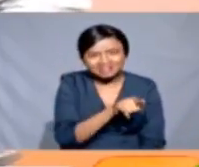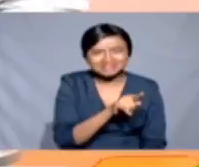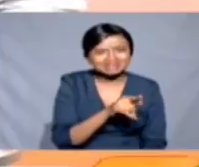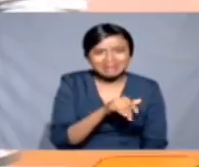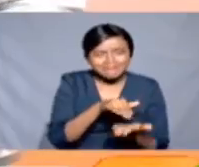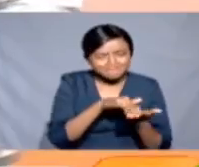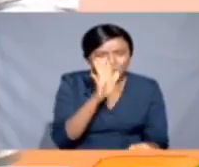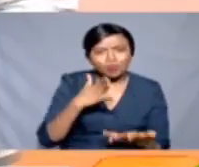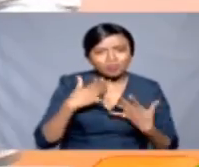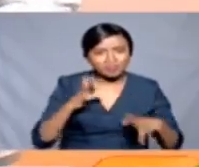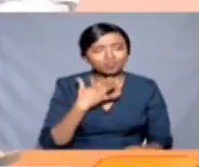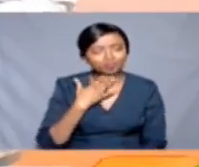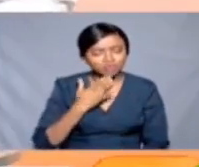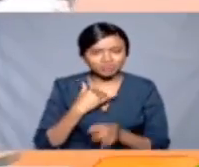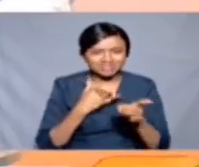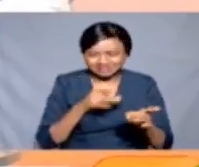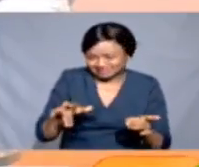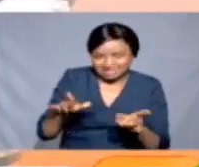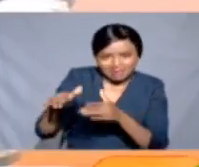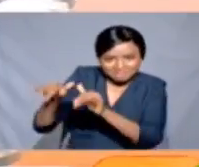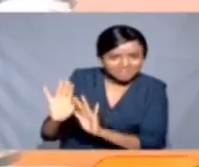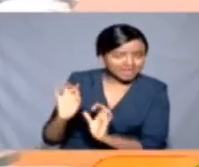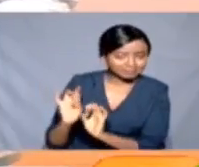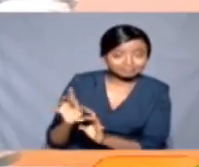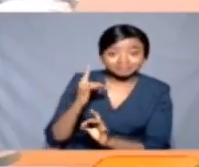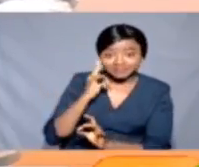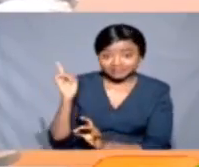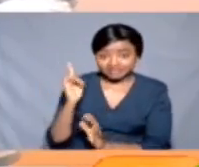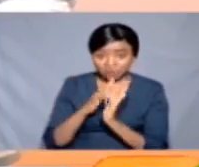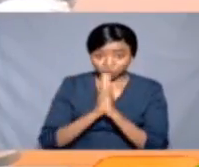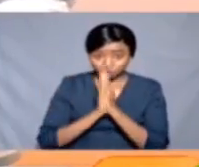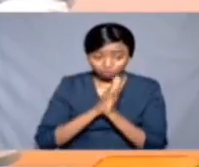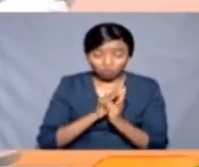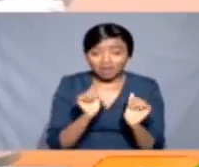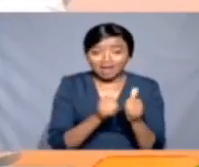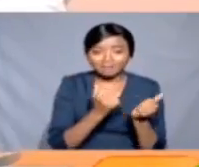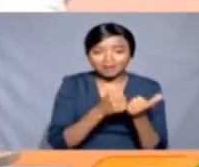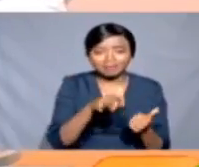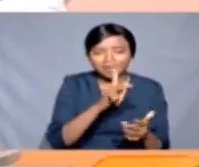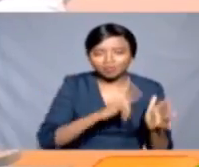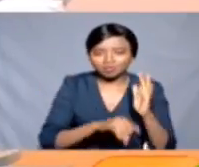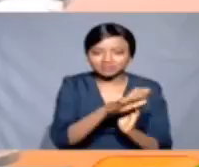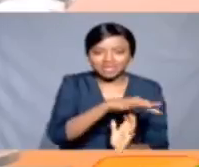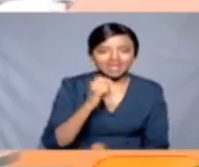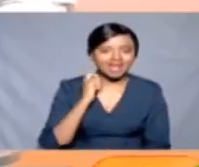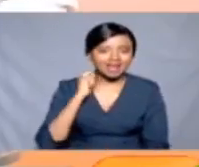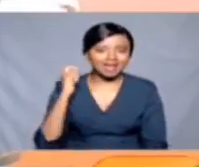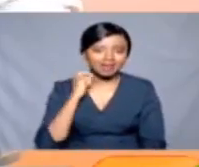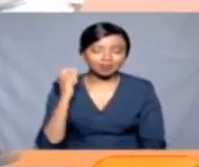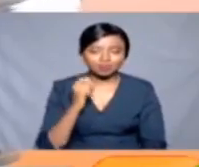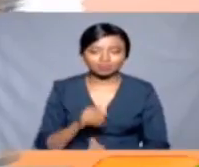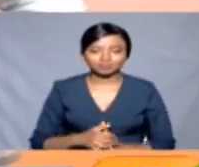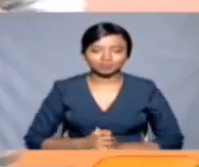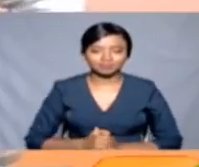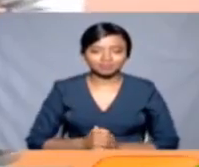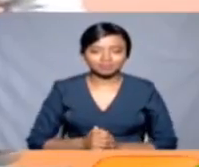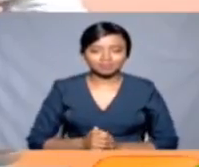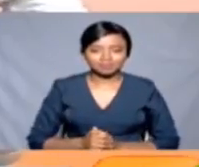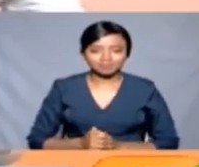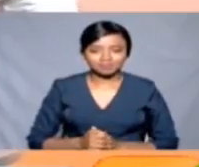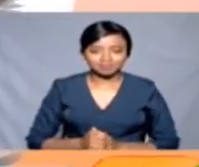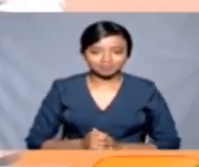increasingly popular? Well, Victor Nzioka followed the process at Kariaokor's Hindu crematorium. Take a look.